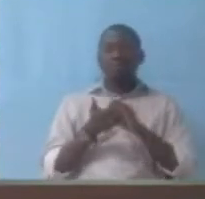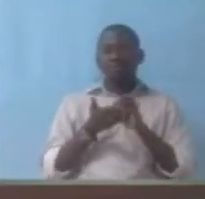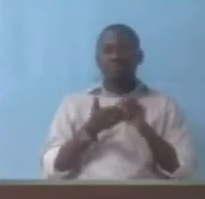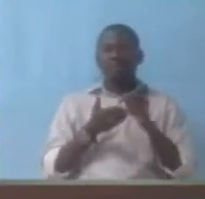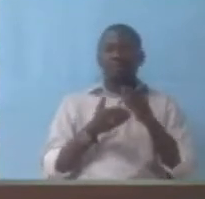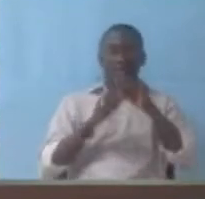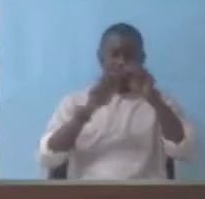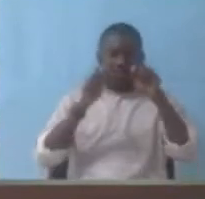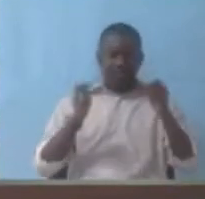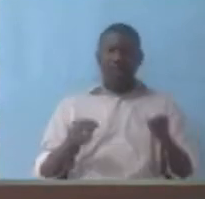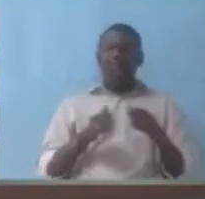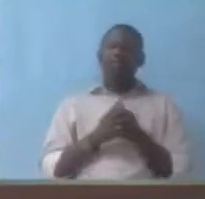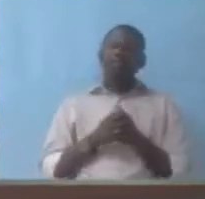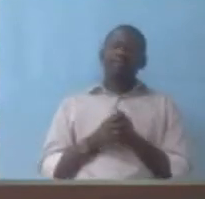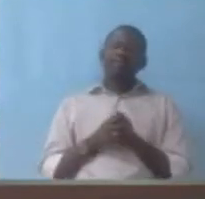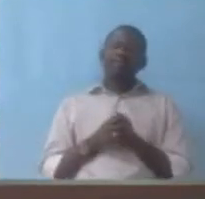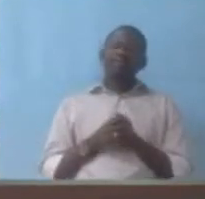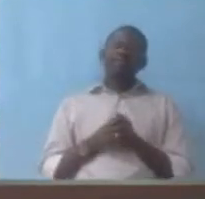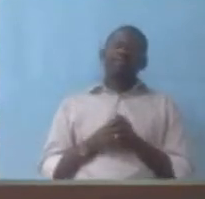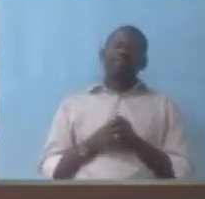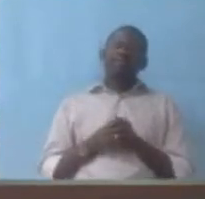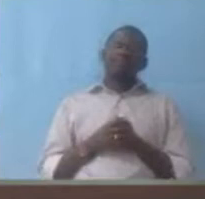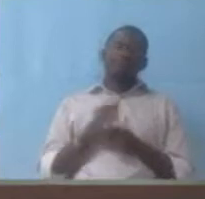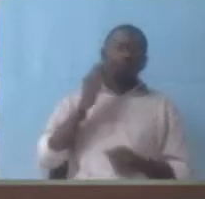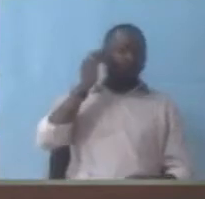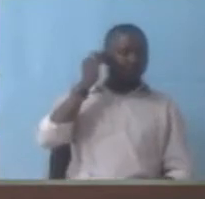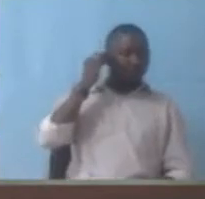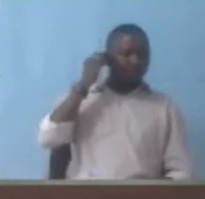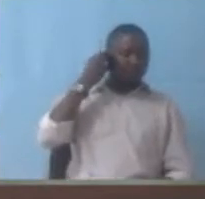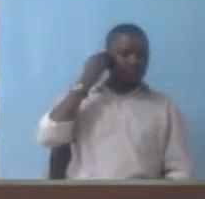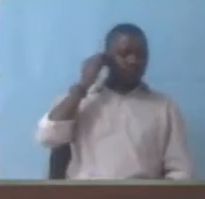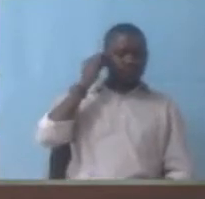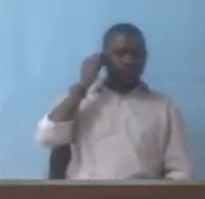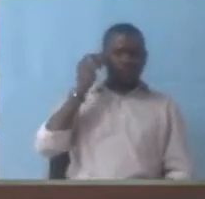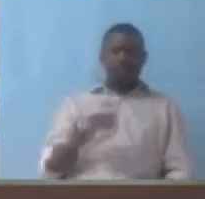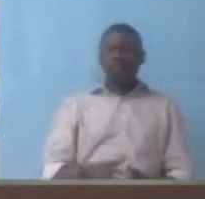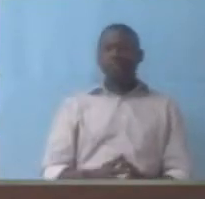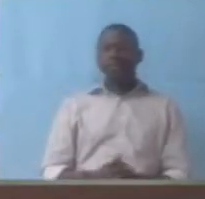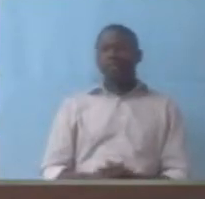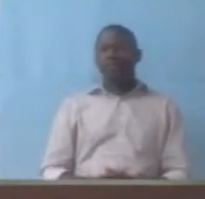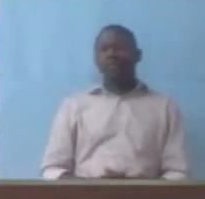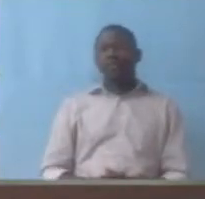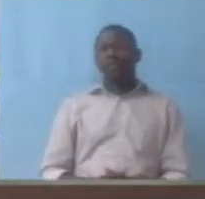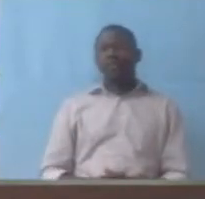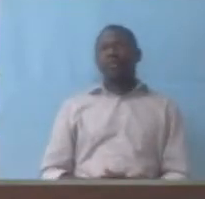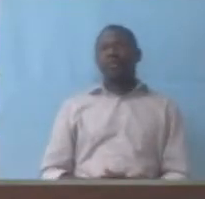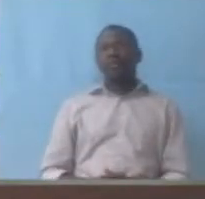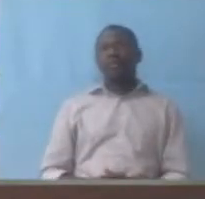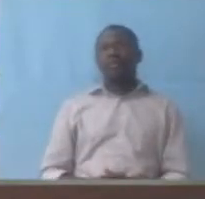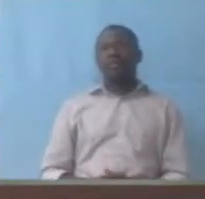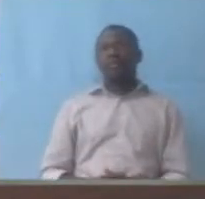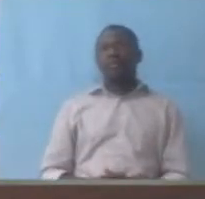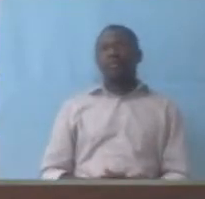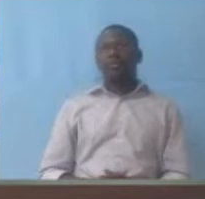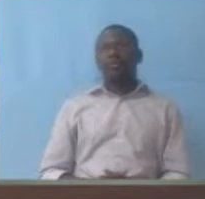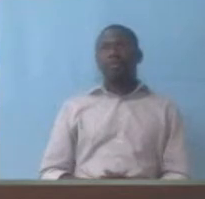ko ka kolu sambanya ning atamandinya parendi. Itata bula wono mabang imanta bula wono mabang